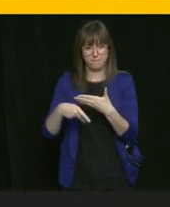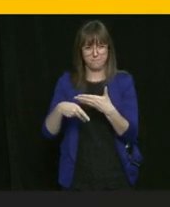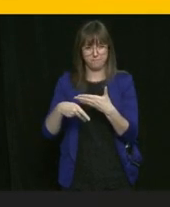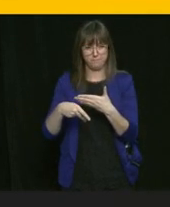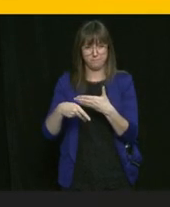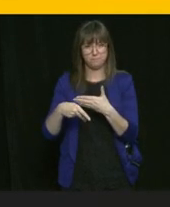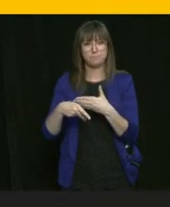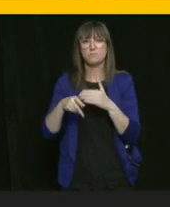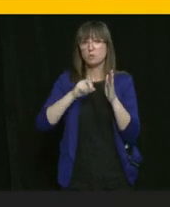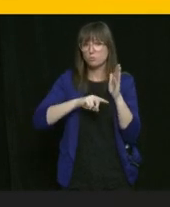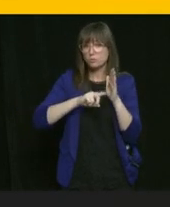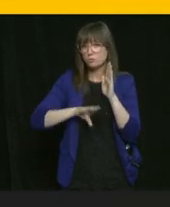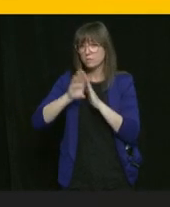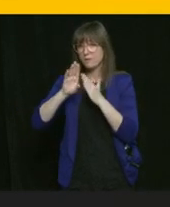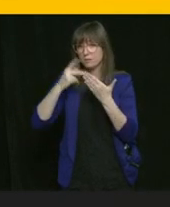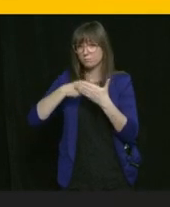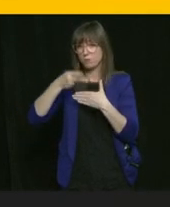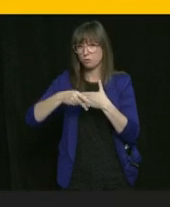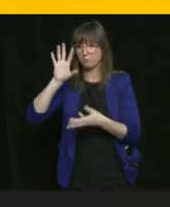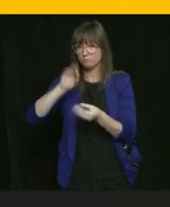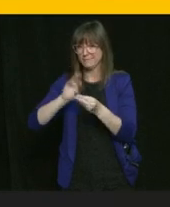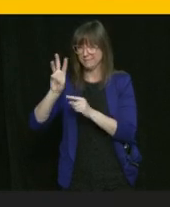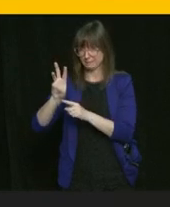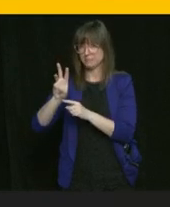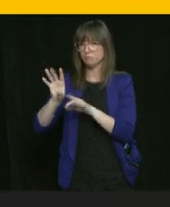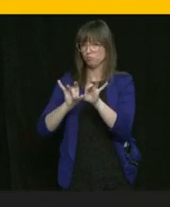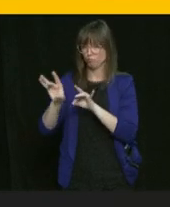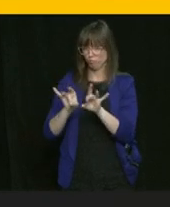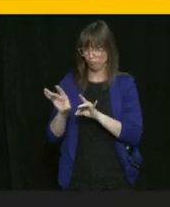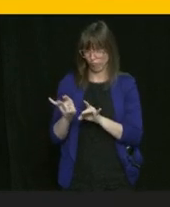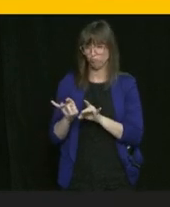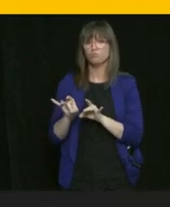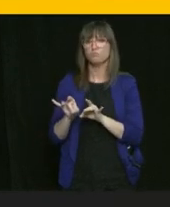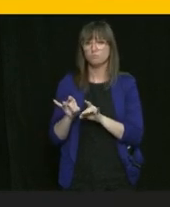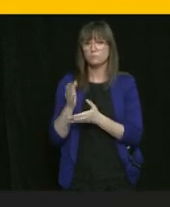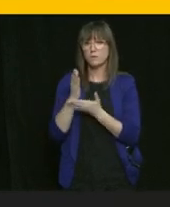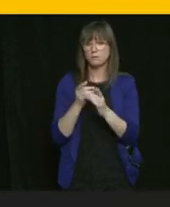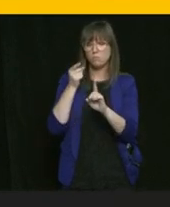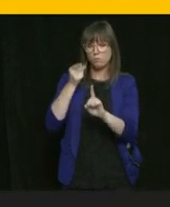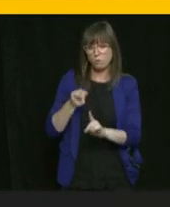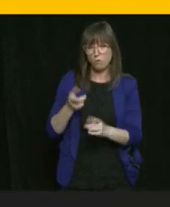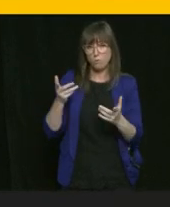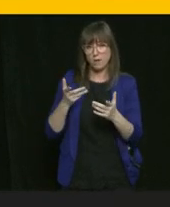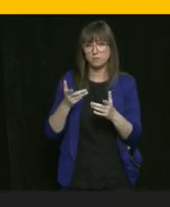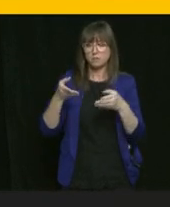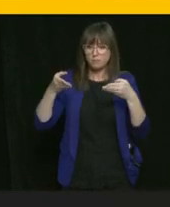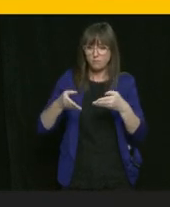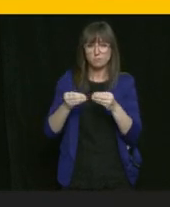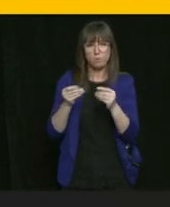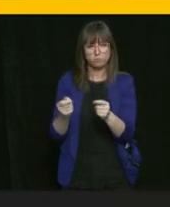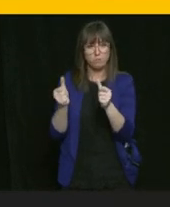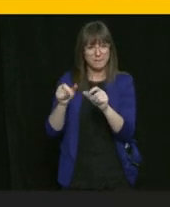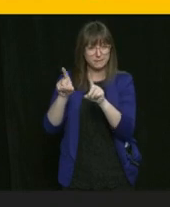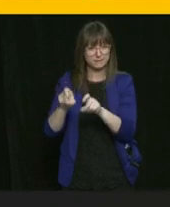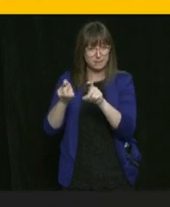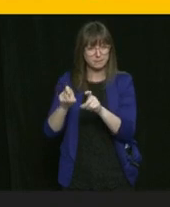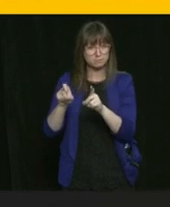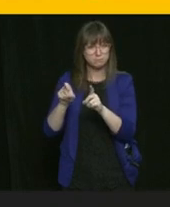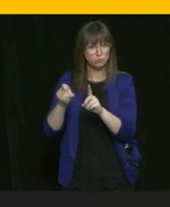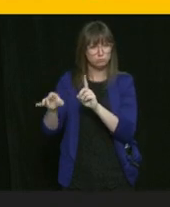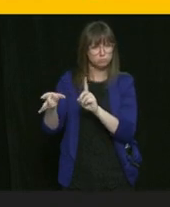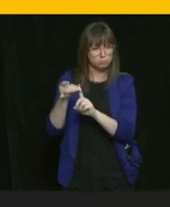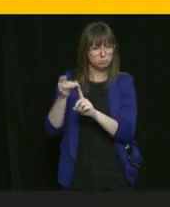and development programs have been chosen. Some of them aim to develop rapid tests to detect COVID-19